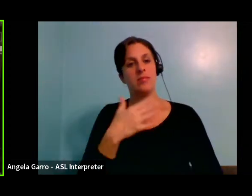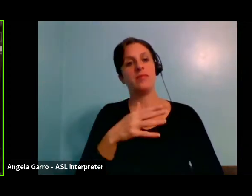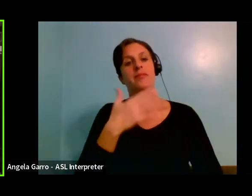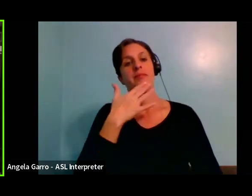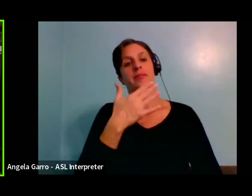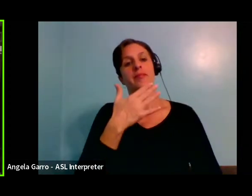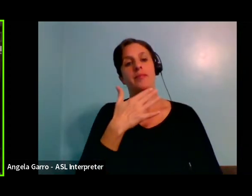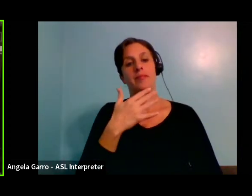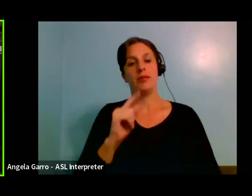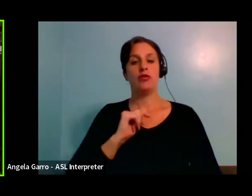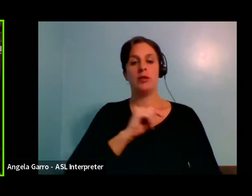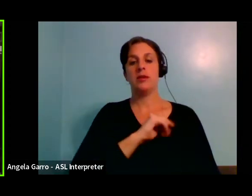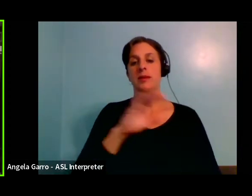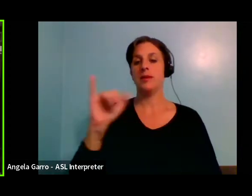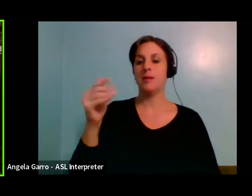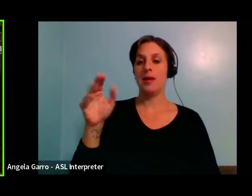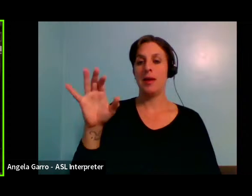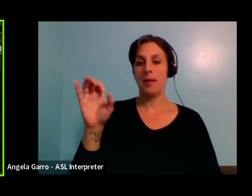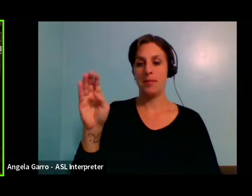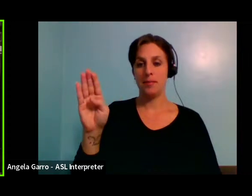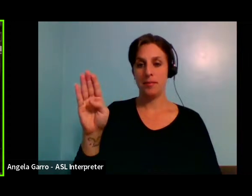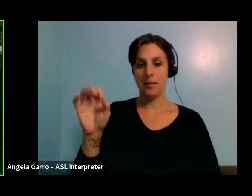you. Trustee Jacobson.